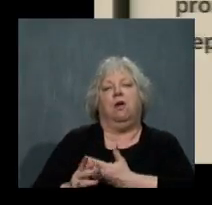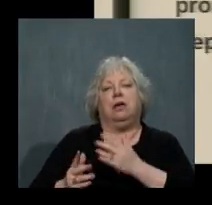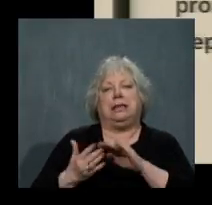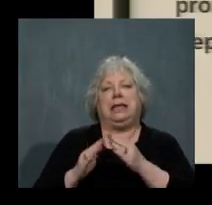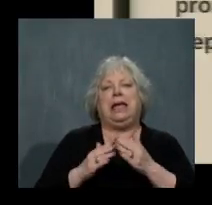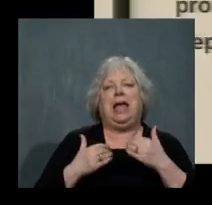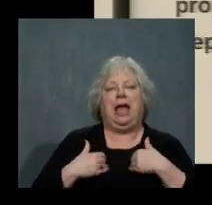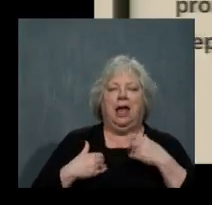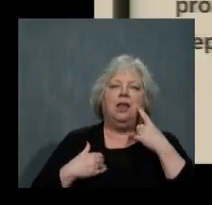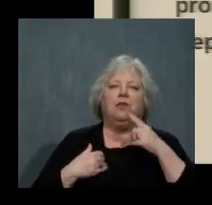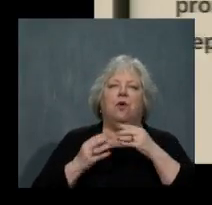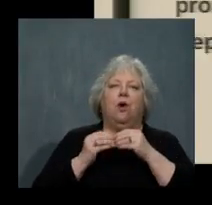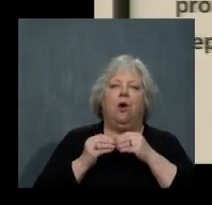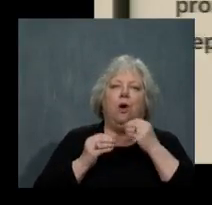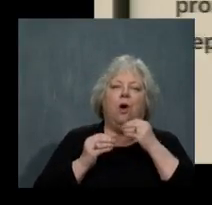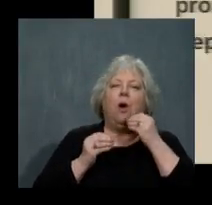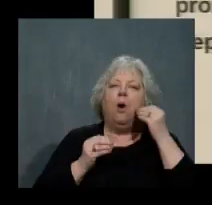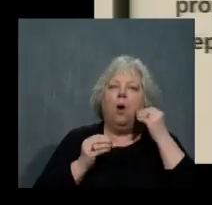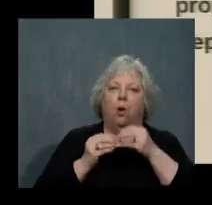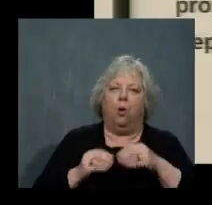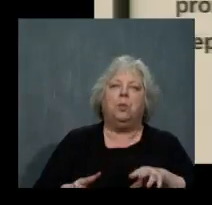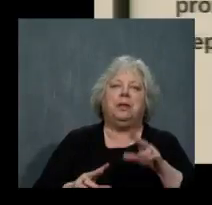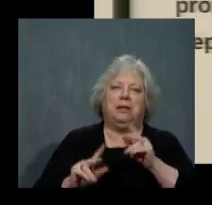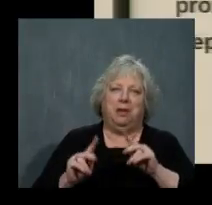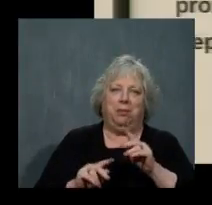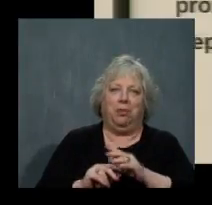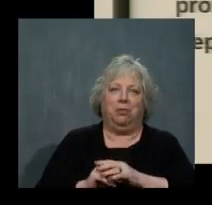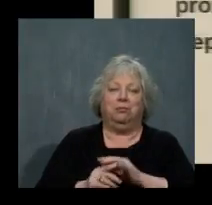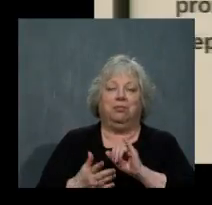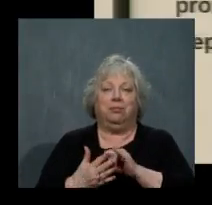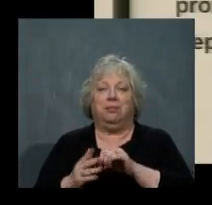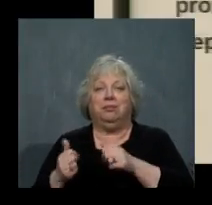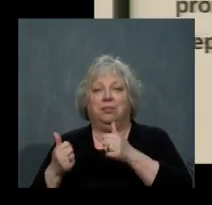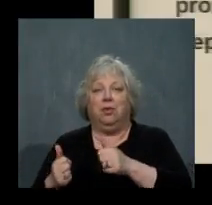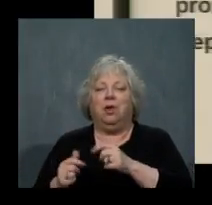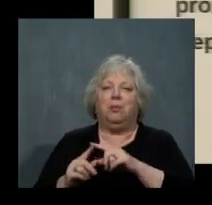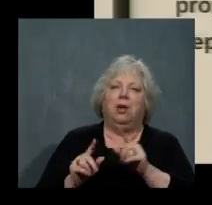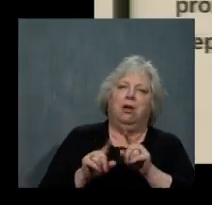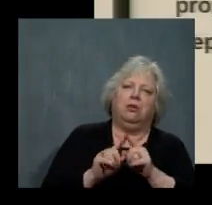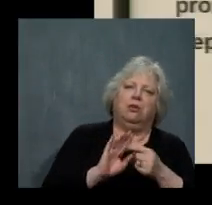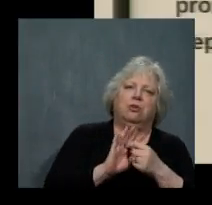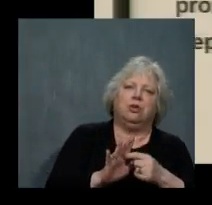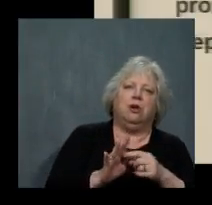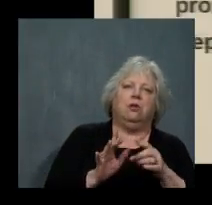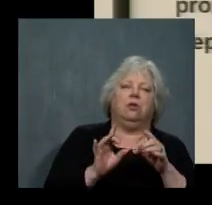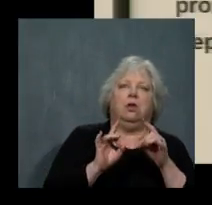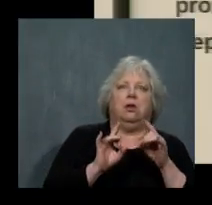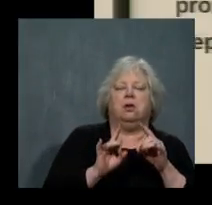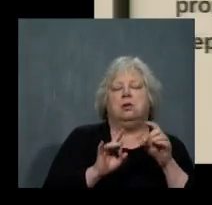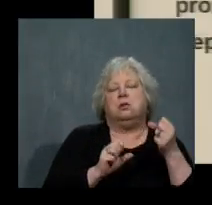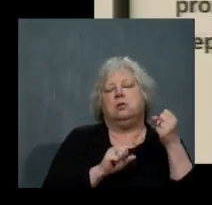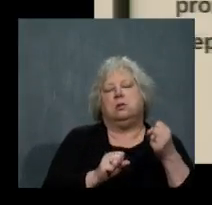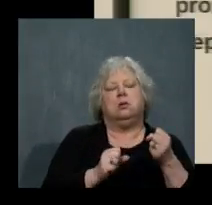That's the good, but also it shows the desperate need that we have. The other thing, and this is